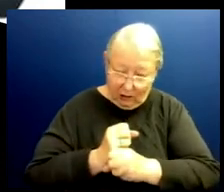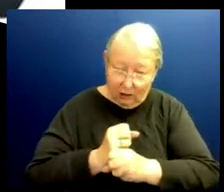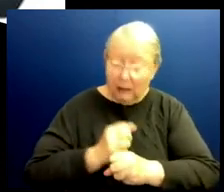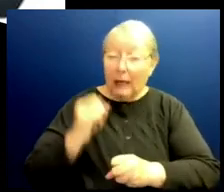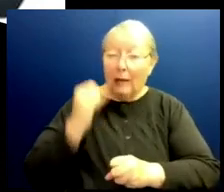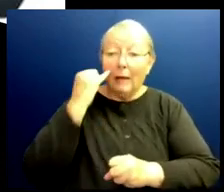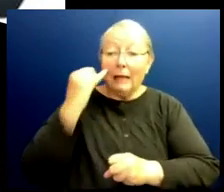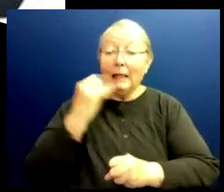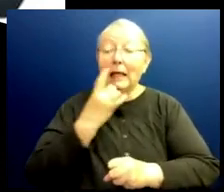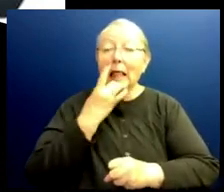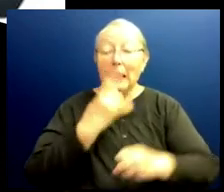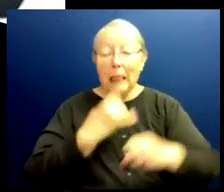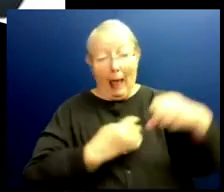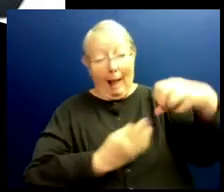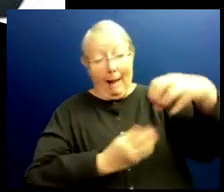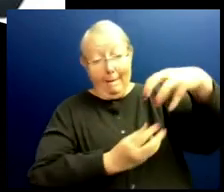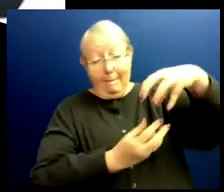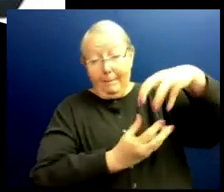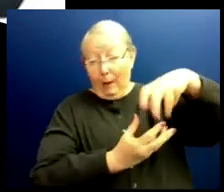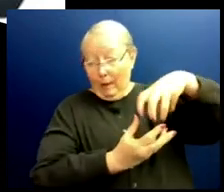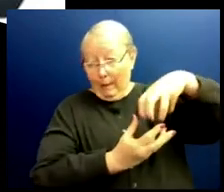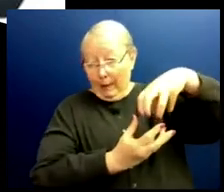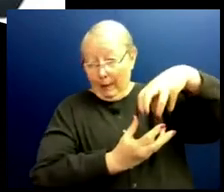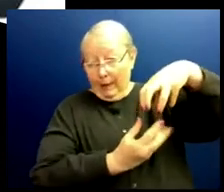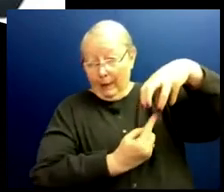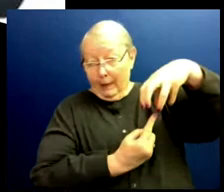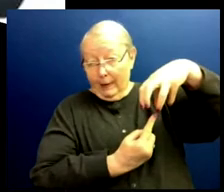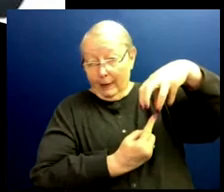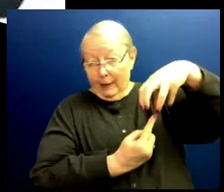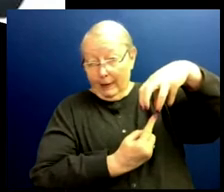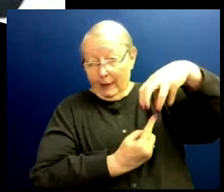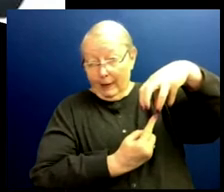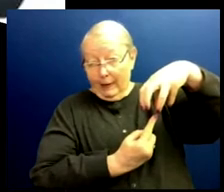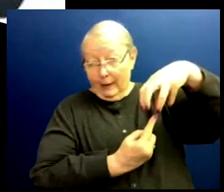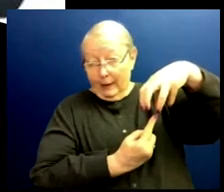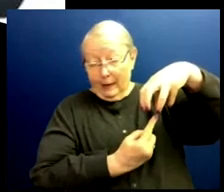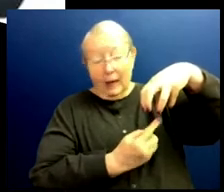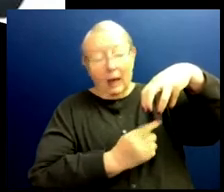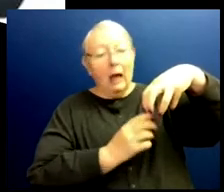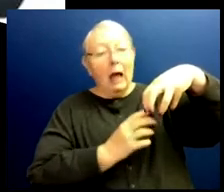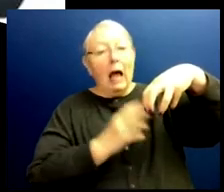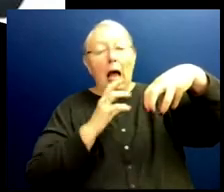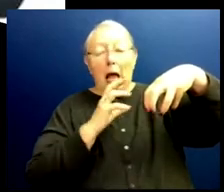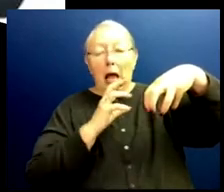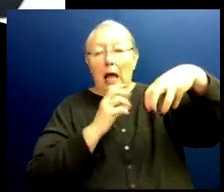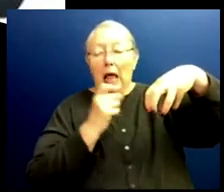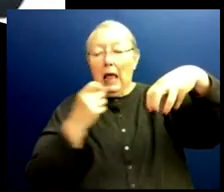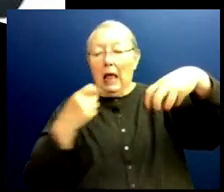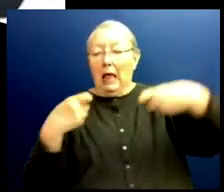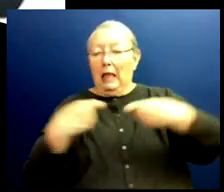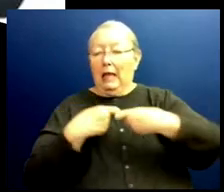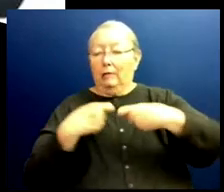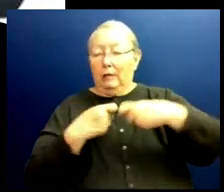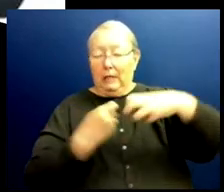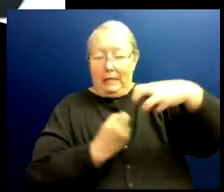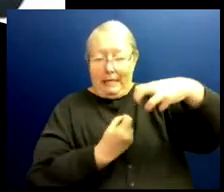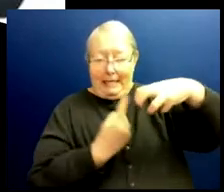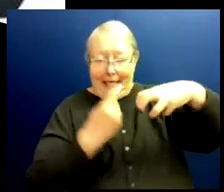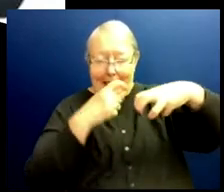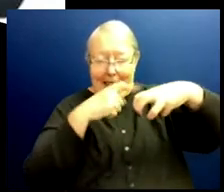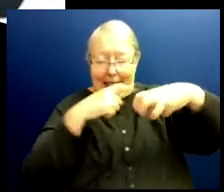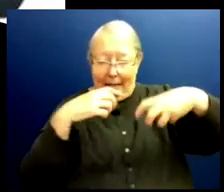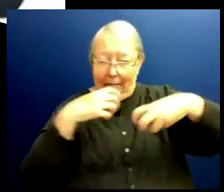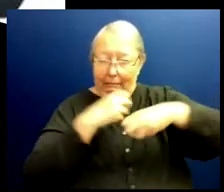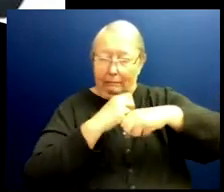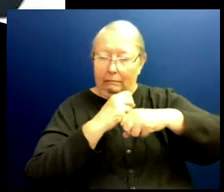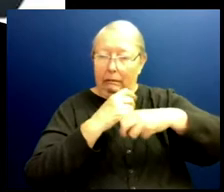astronomers deduced that at some point in the past, given our current universal expansion, the universe had been